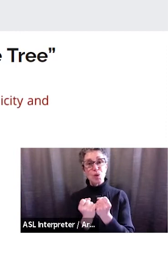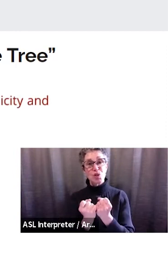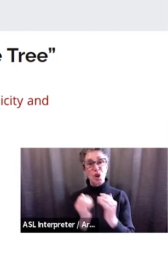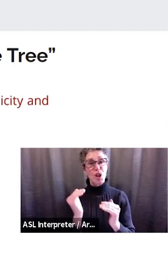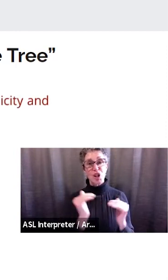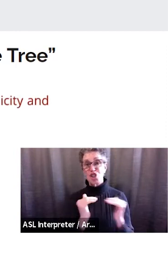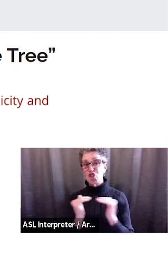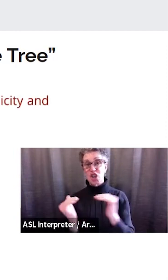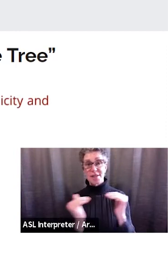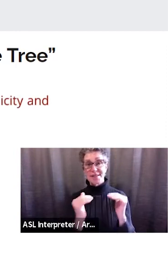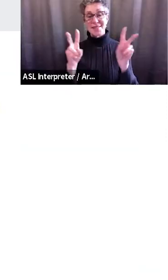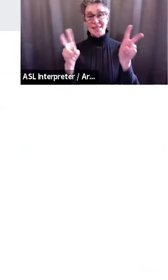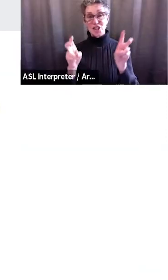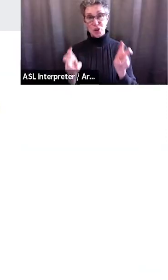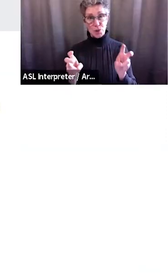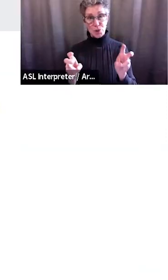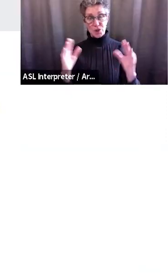Sally, can you do the next slide?